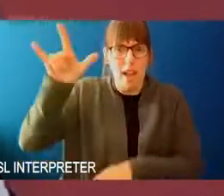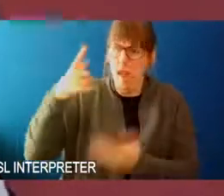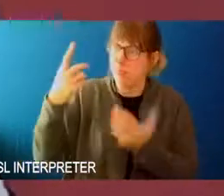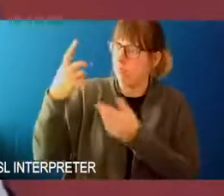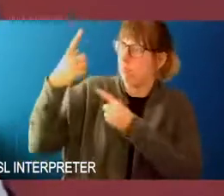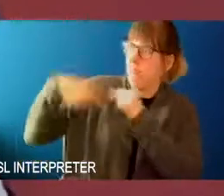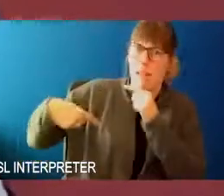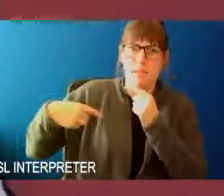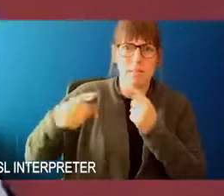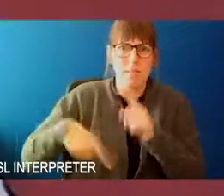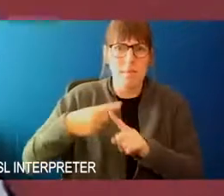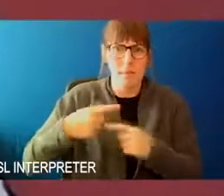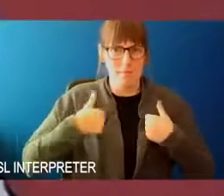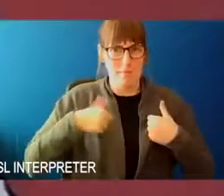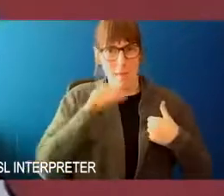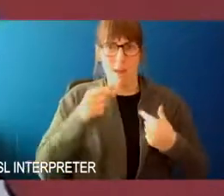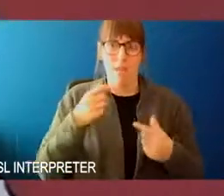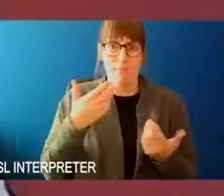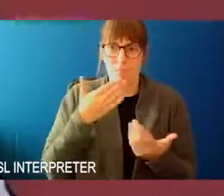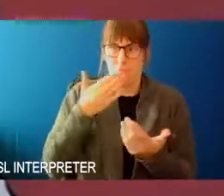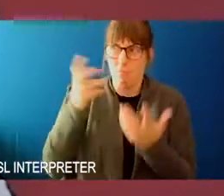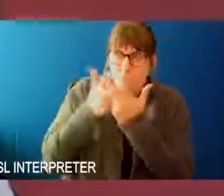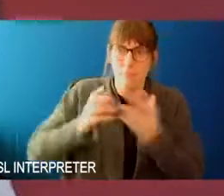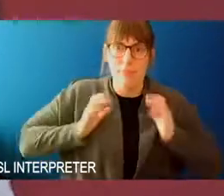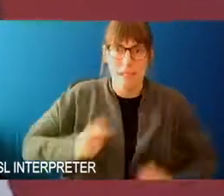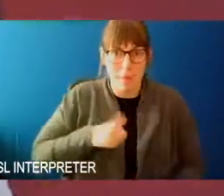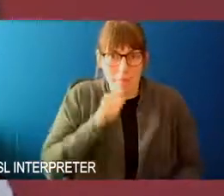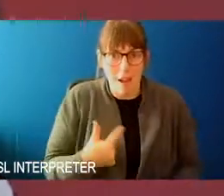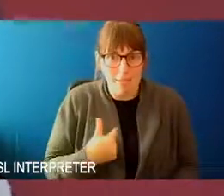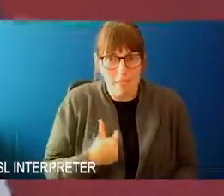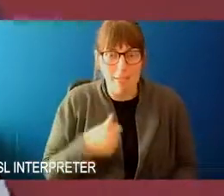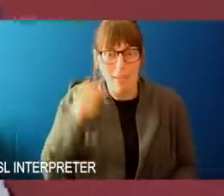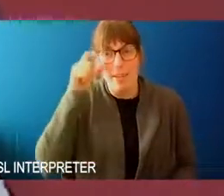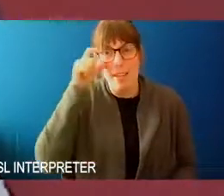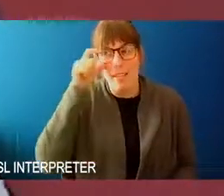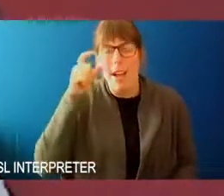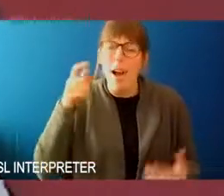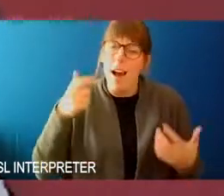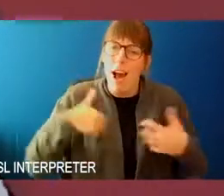why are my rights now taken away? And why am I no longer seen as a valid customer?